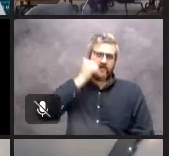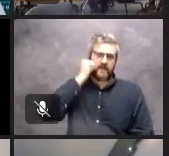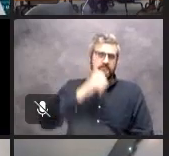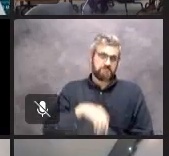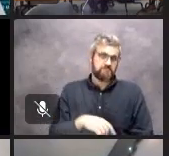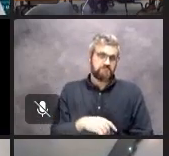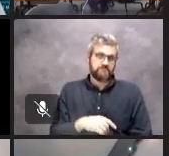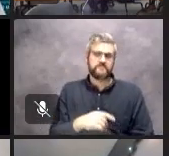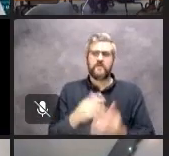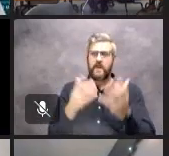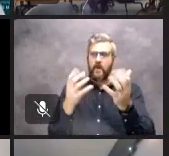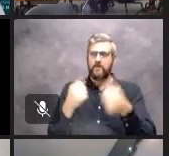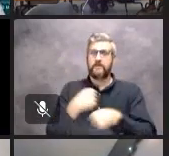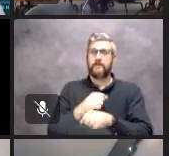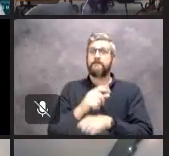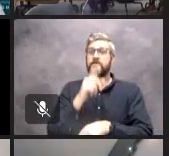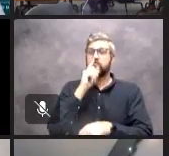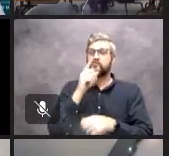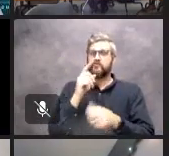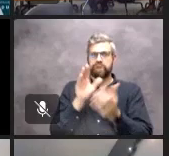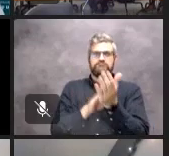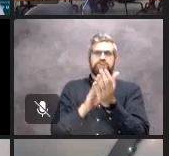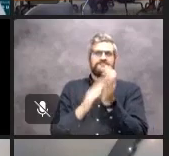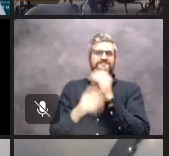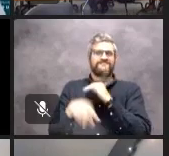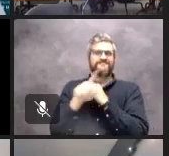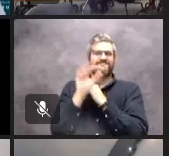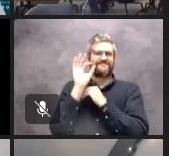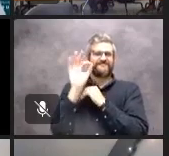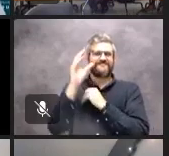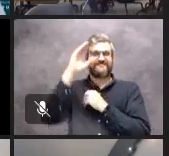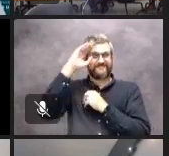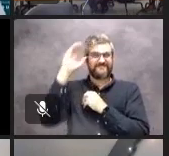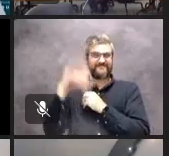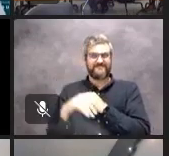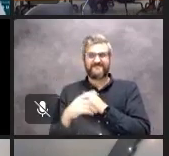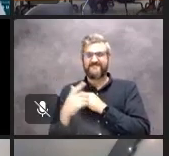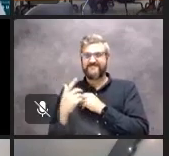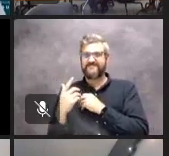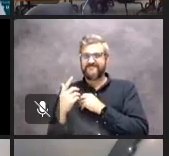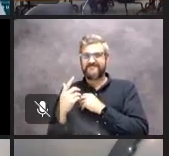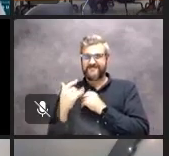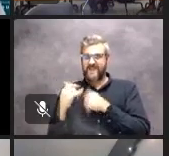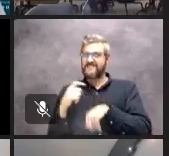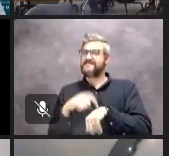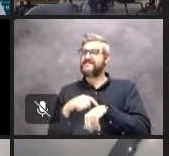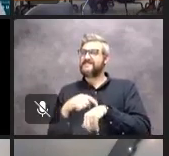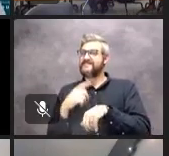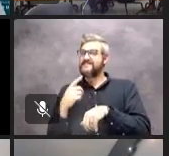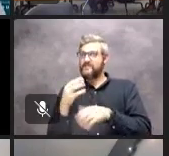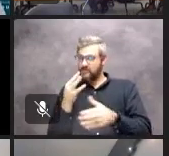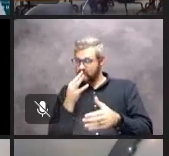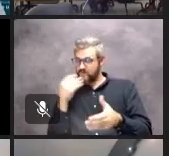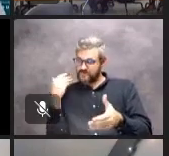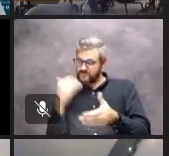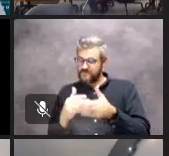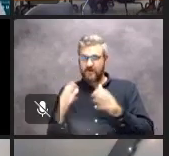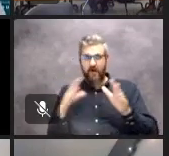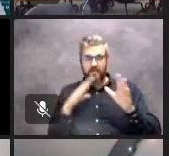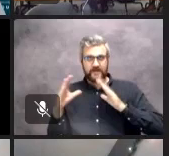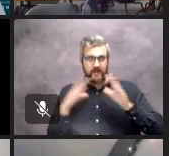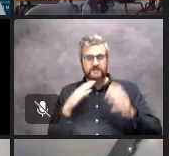So I just want to be sure to lift you up. And I know we're kind of on the countdown to the holidays, and